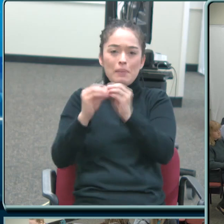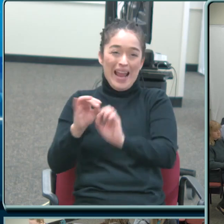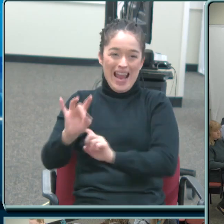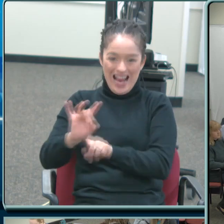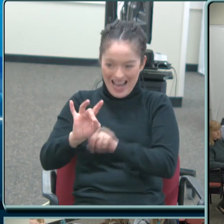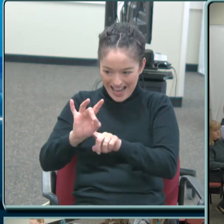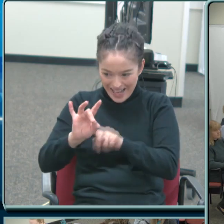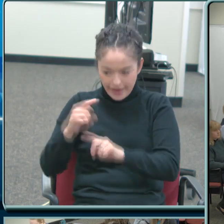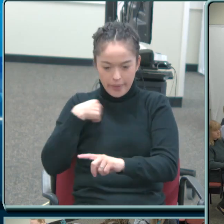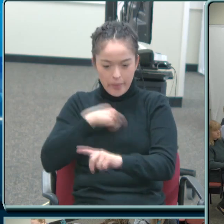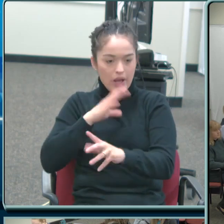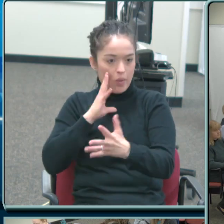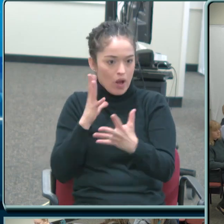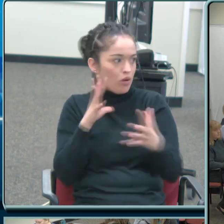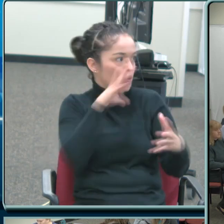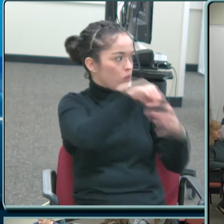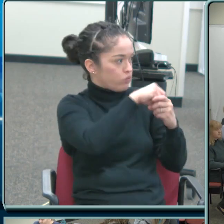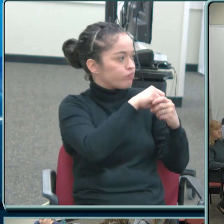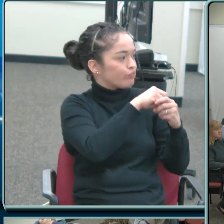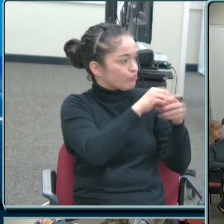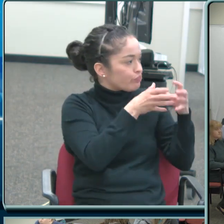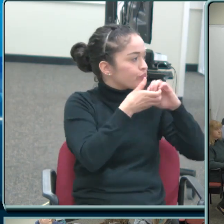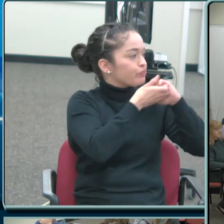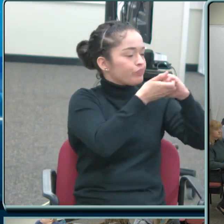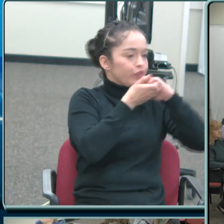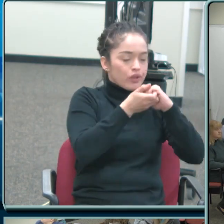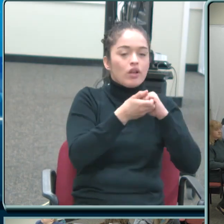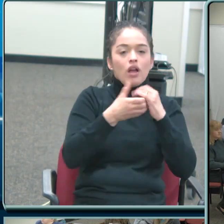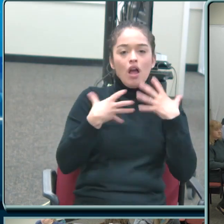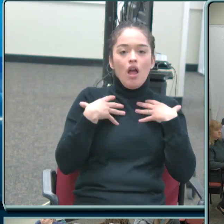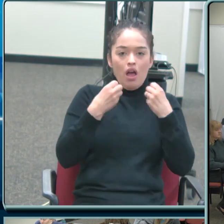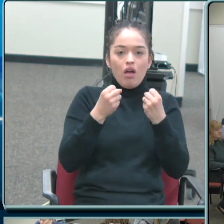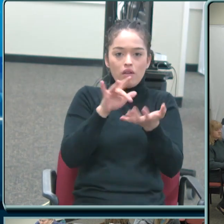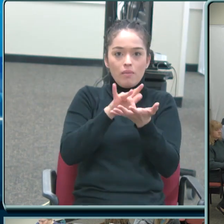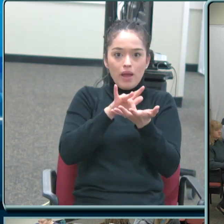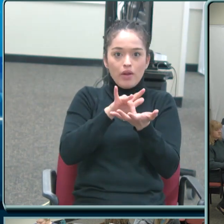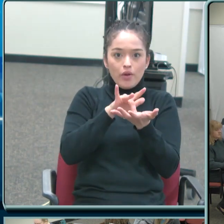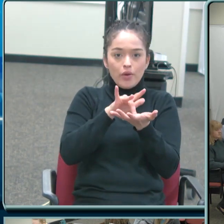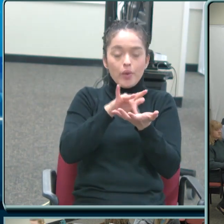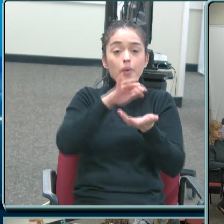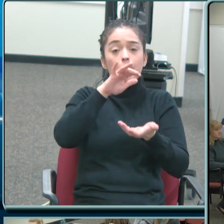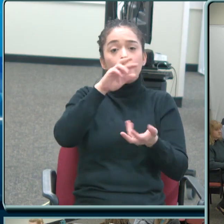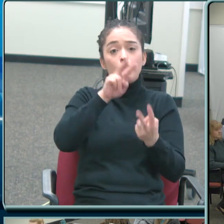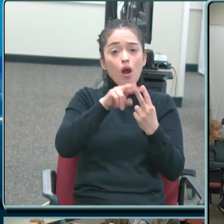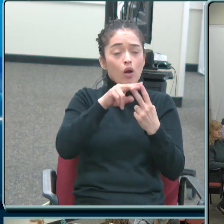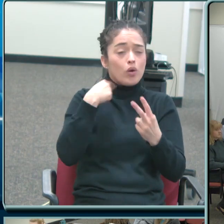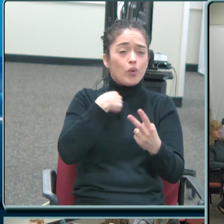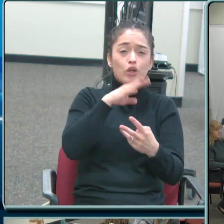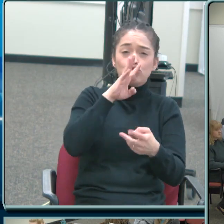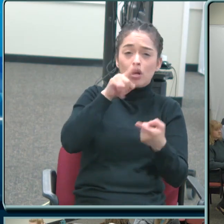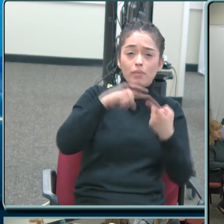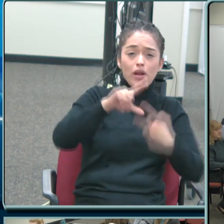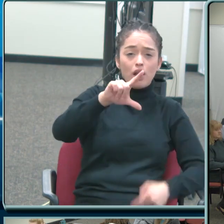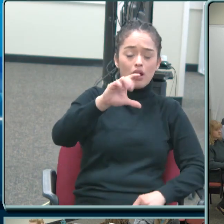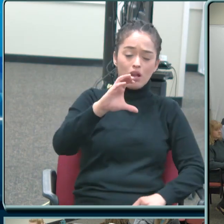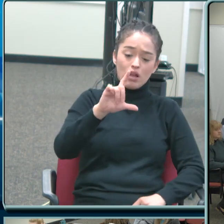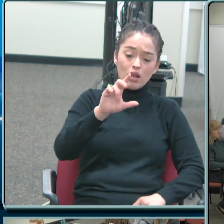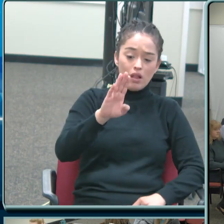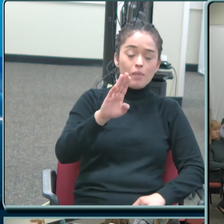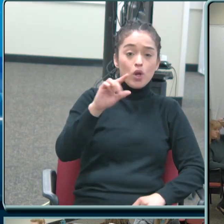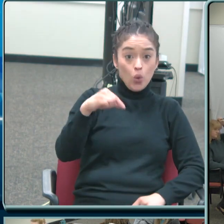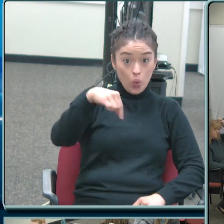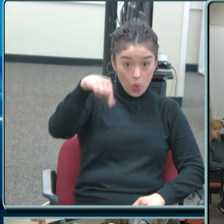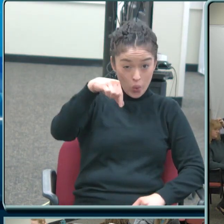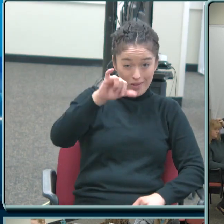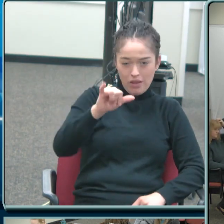and we will work with all the partners that I mentioned previously, our health and medical partners. We've talked a lot about Club Q. That was a very, the